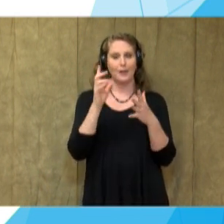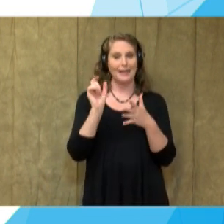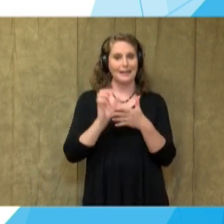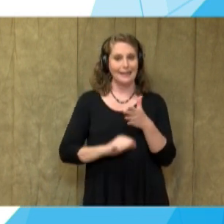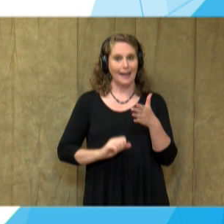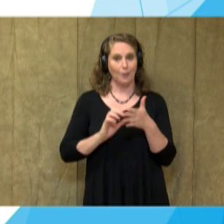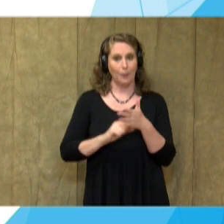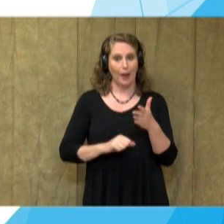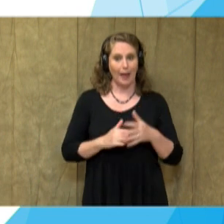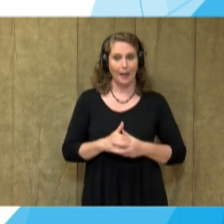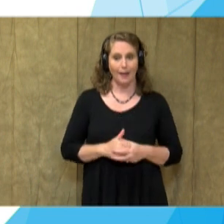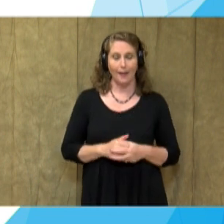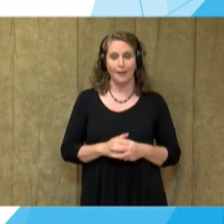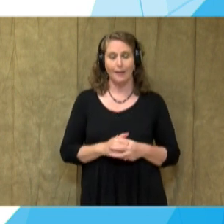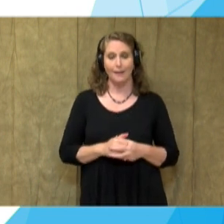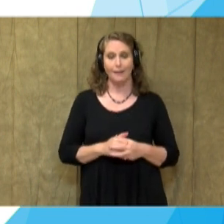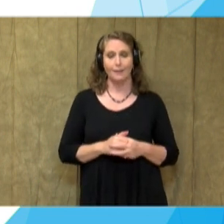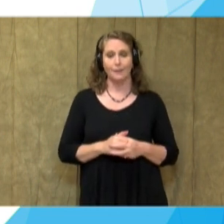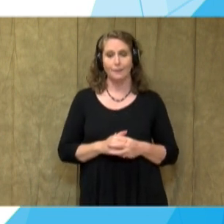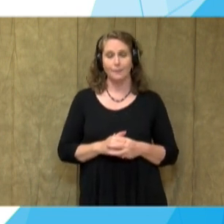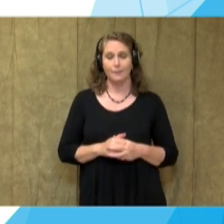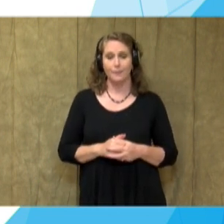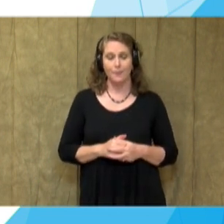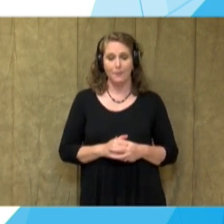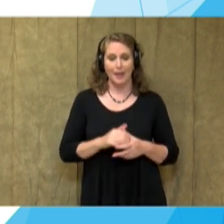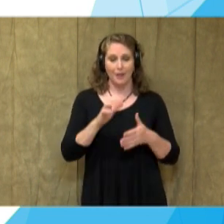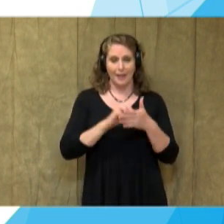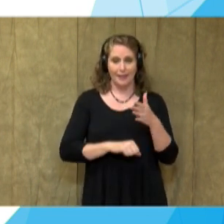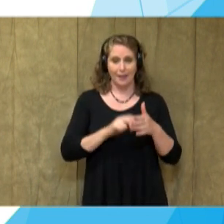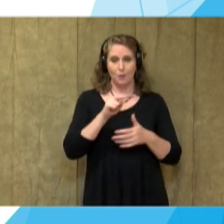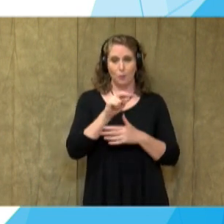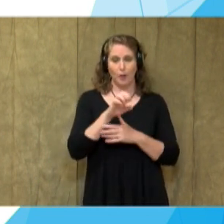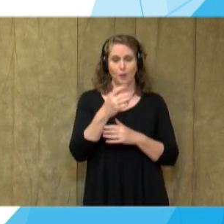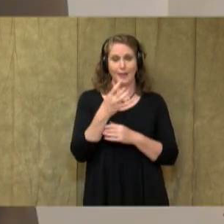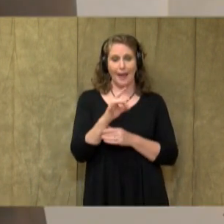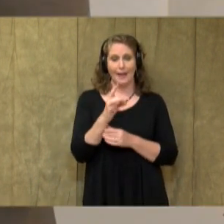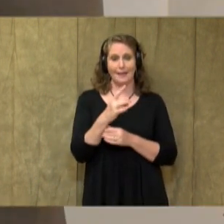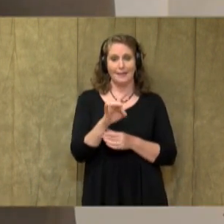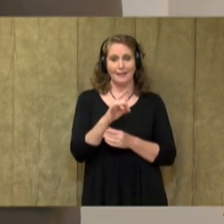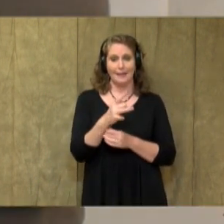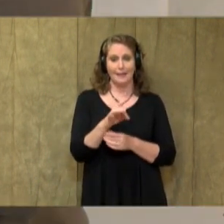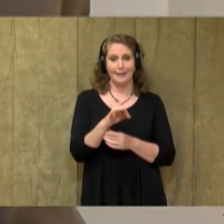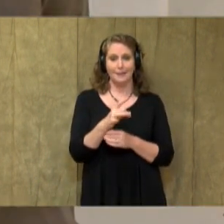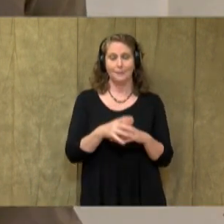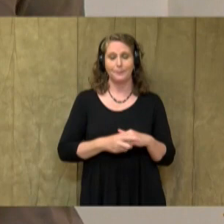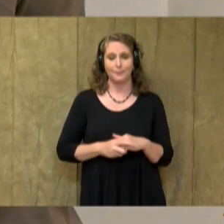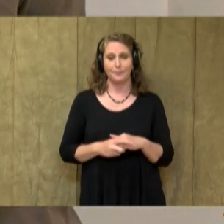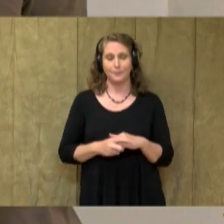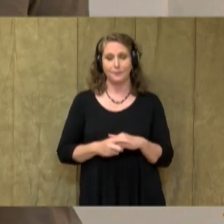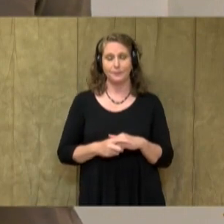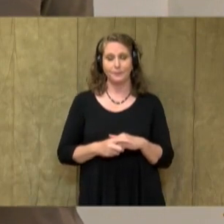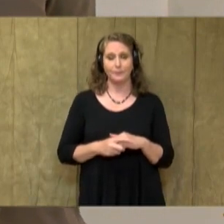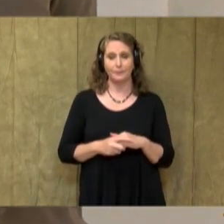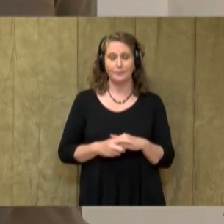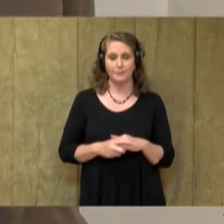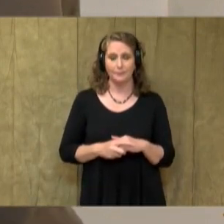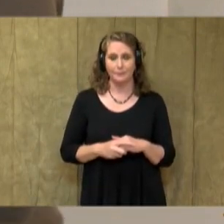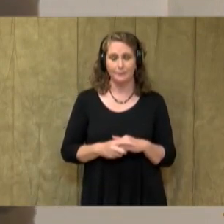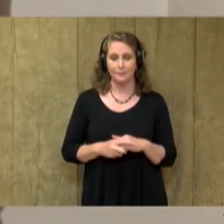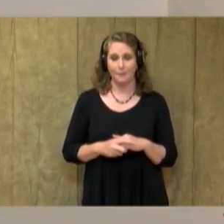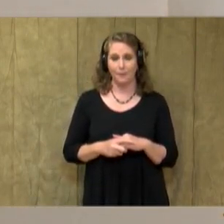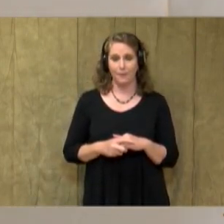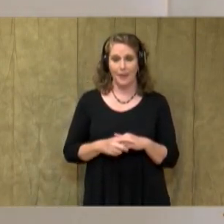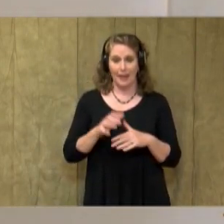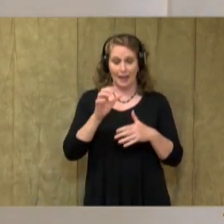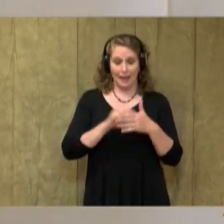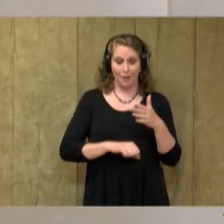take away. We need to take away 218. 218. Now, I can